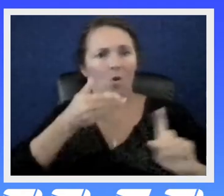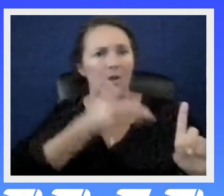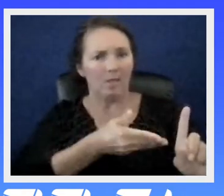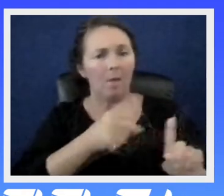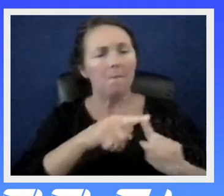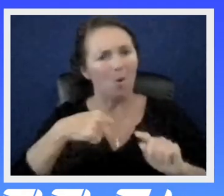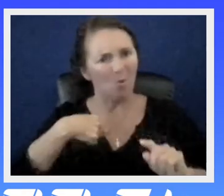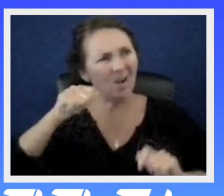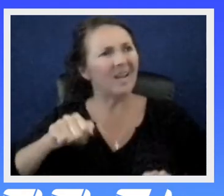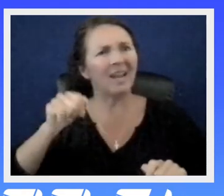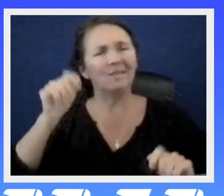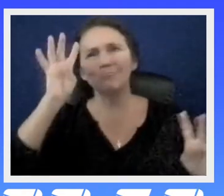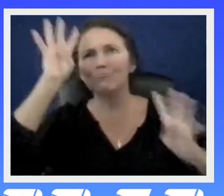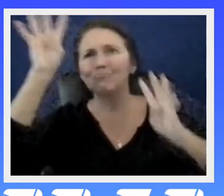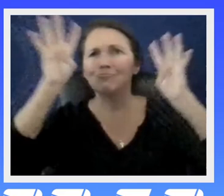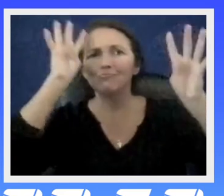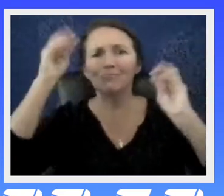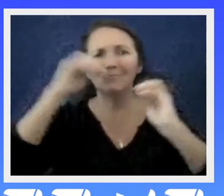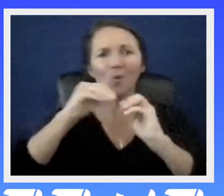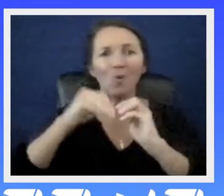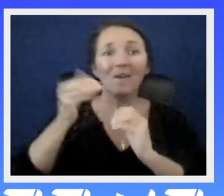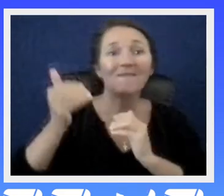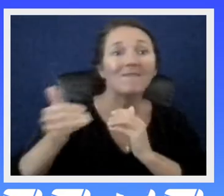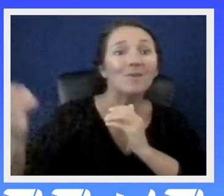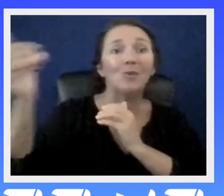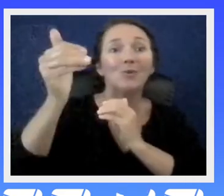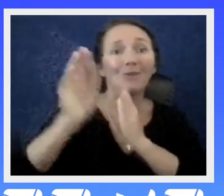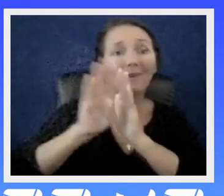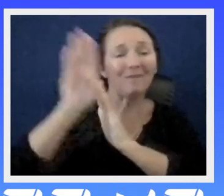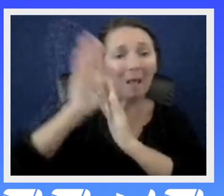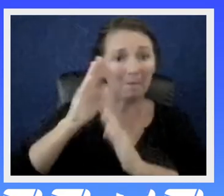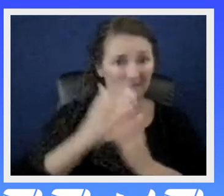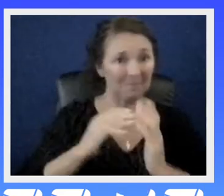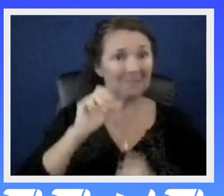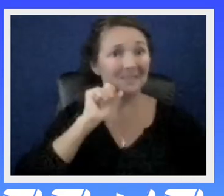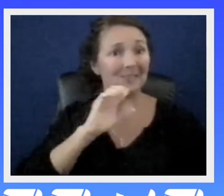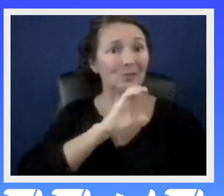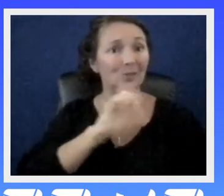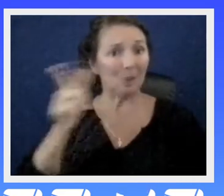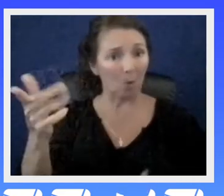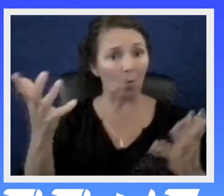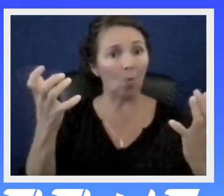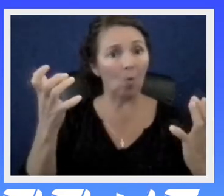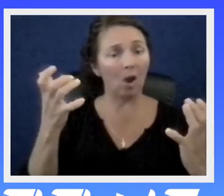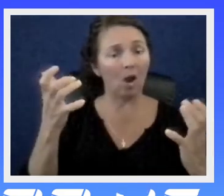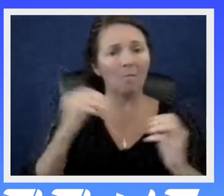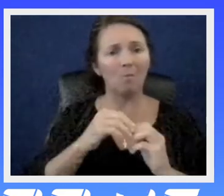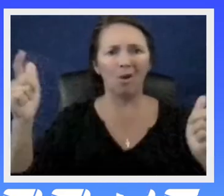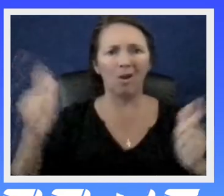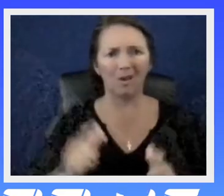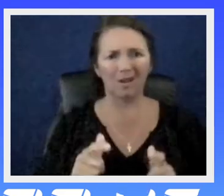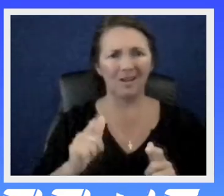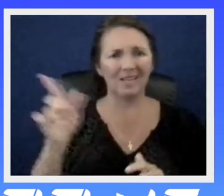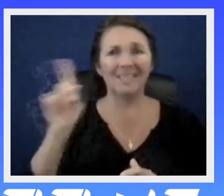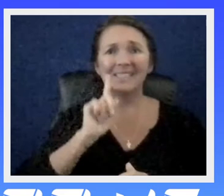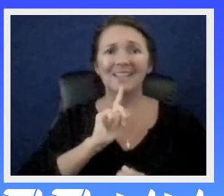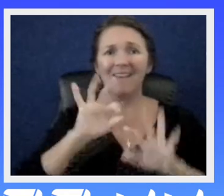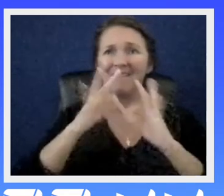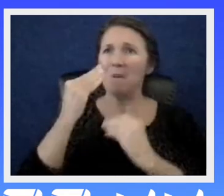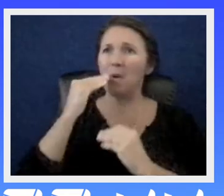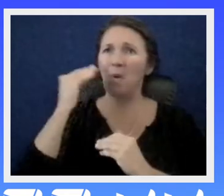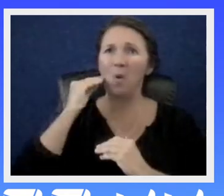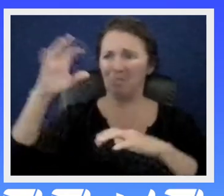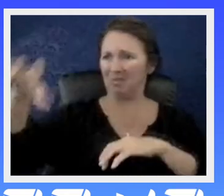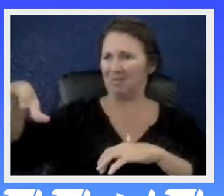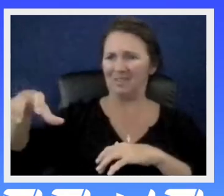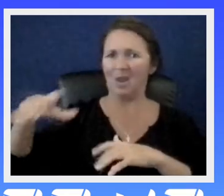in future development. I'm hearing seniors say they want to, for example, downsize out of their single family homes and stay in the